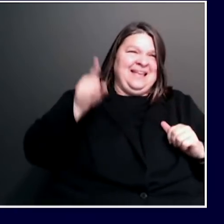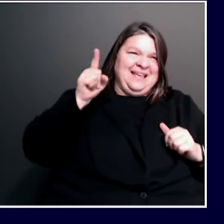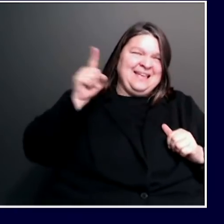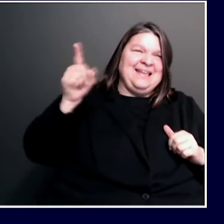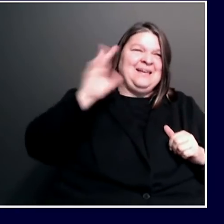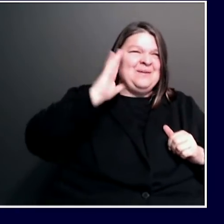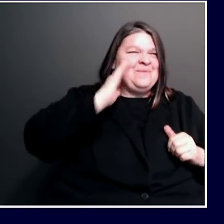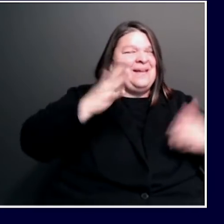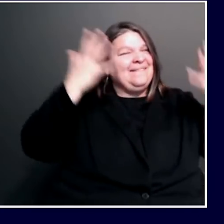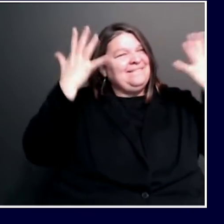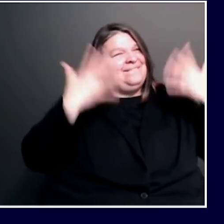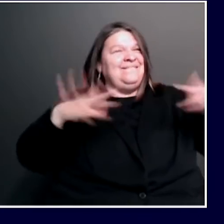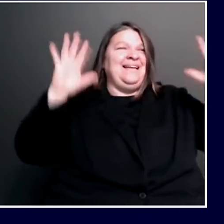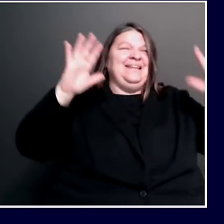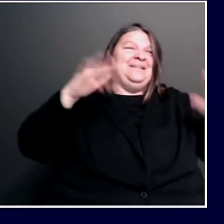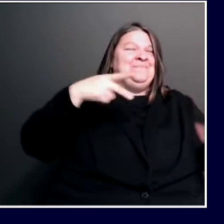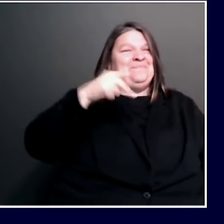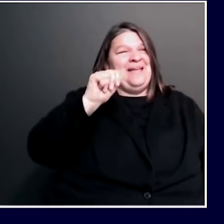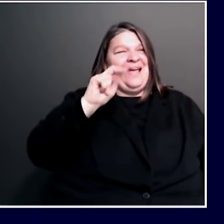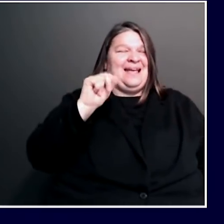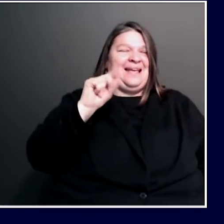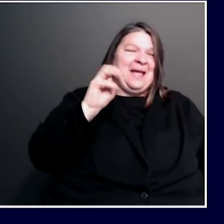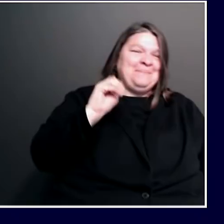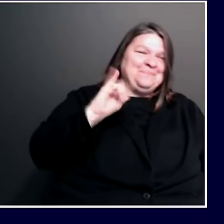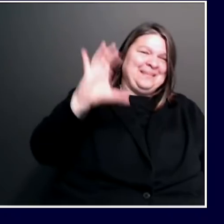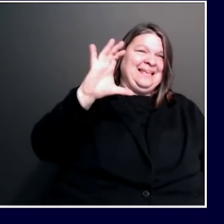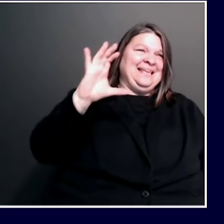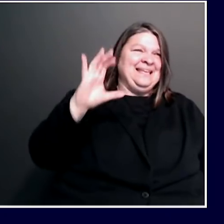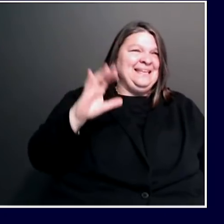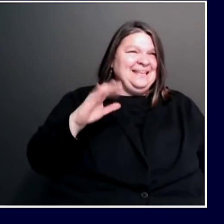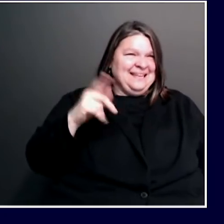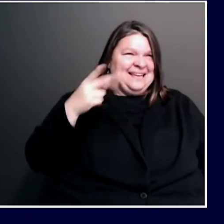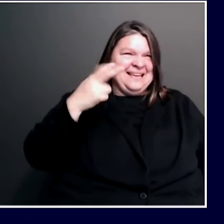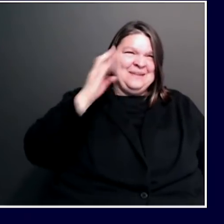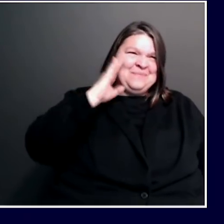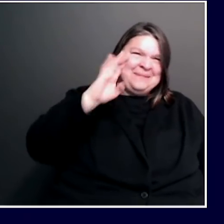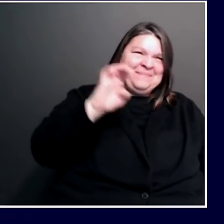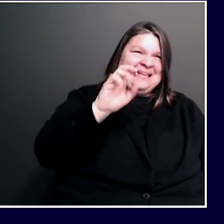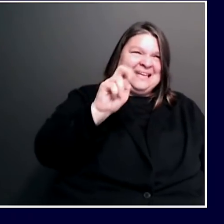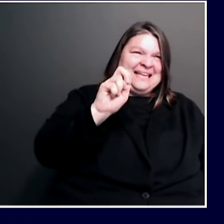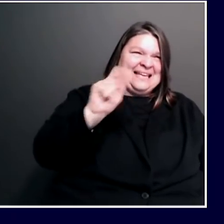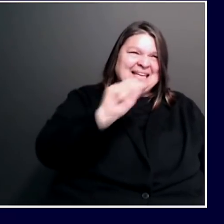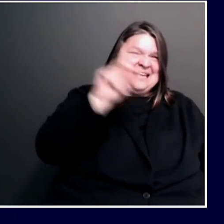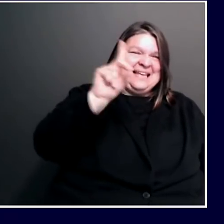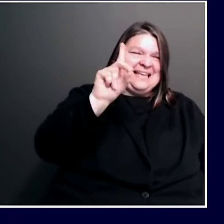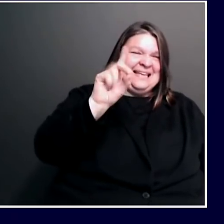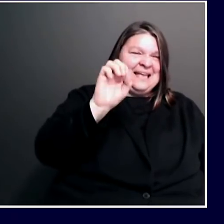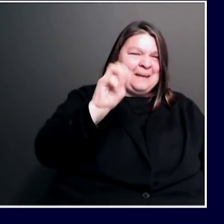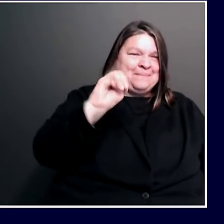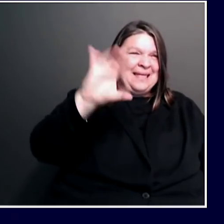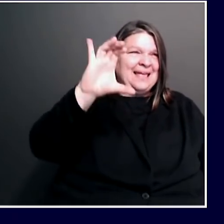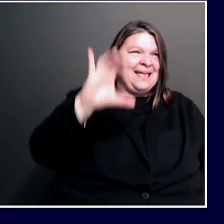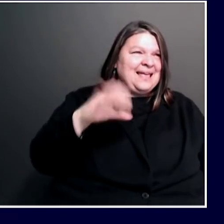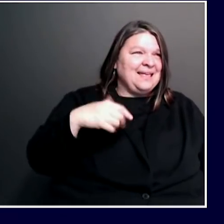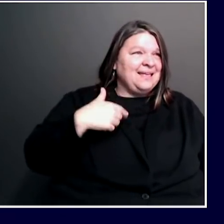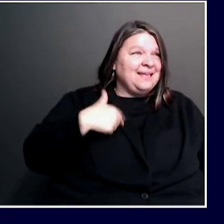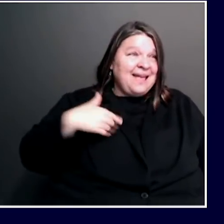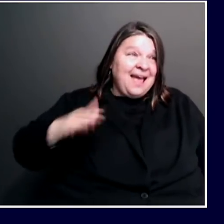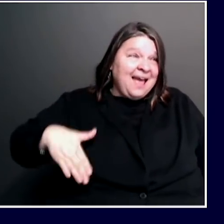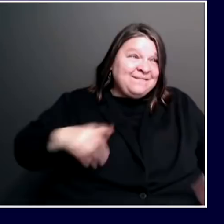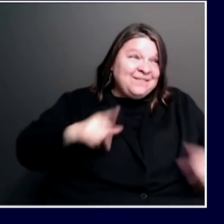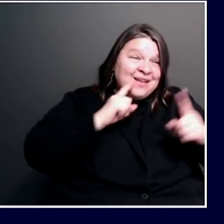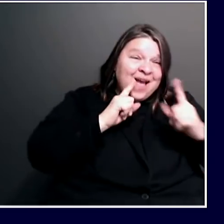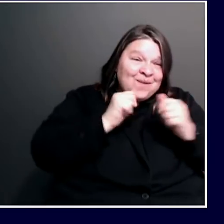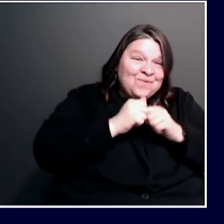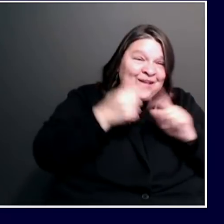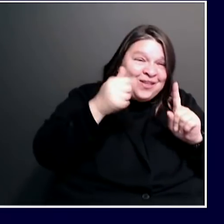that. I do not speak with Mr. Brooks, have not spoken with Mr. Brooks, happy to speak with Mr. Brooks. But there